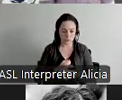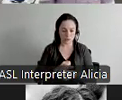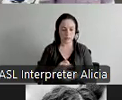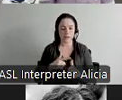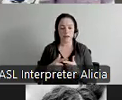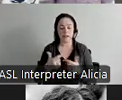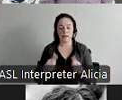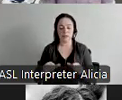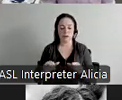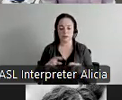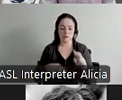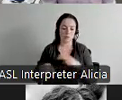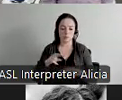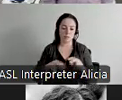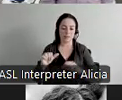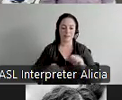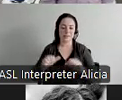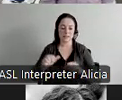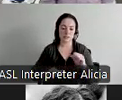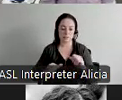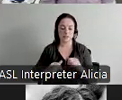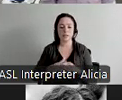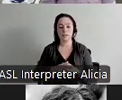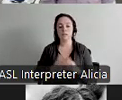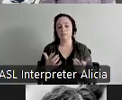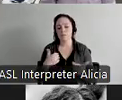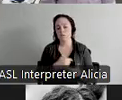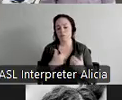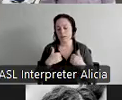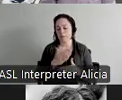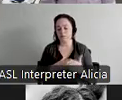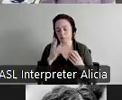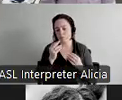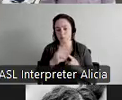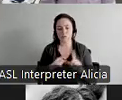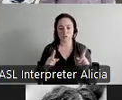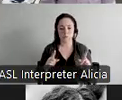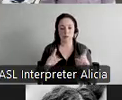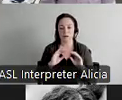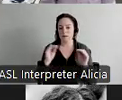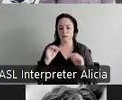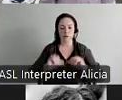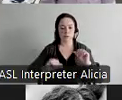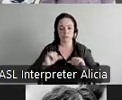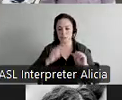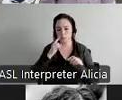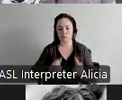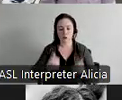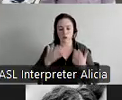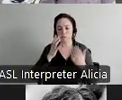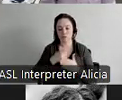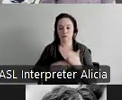preliminary conditions assessment. So we have that, but we don't have an assessment of how much it's going